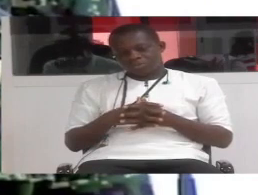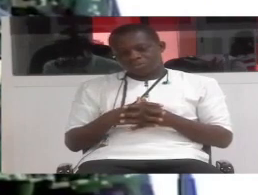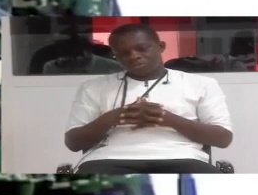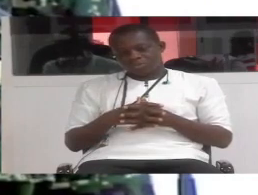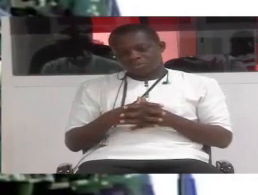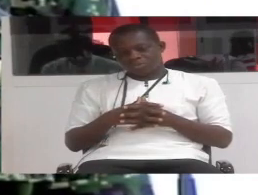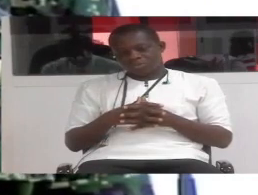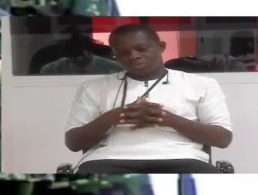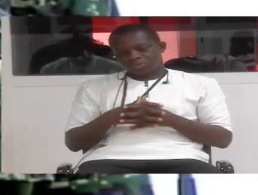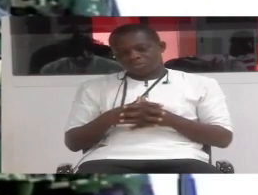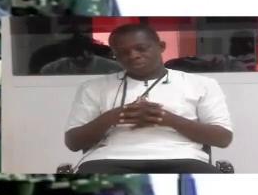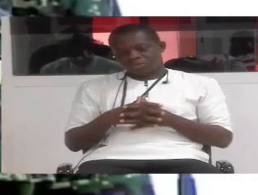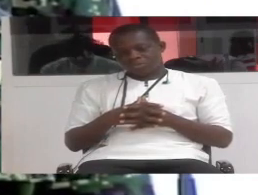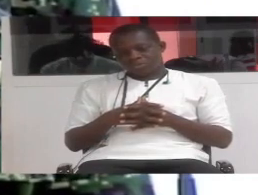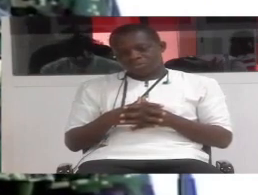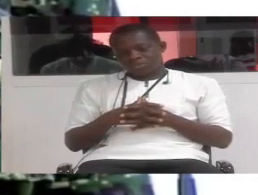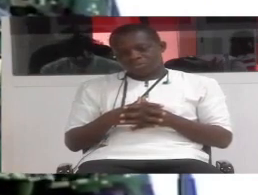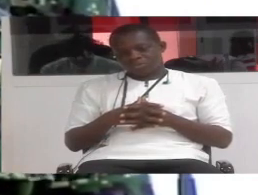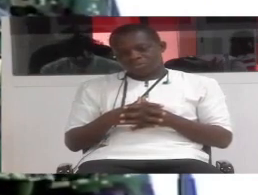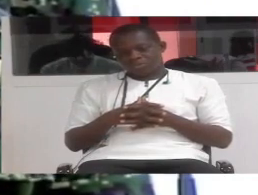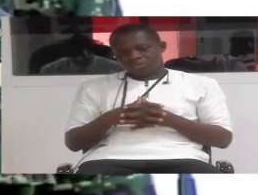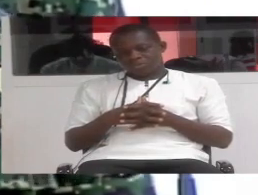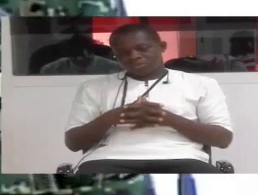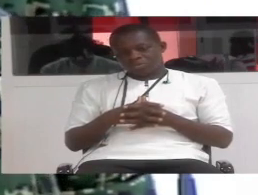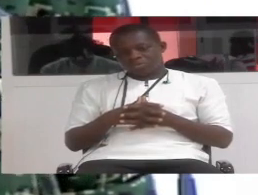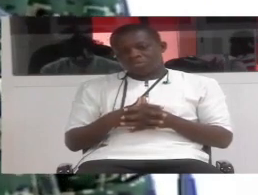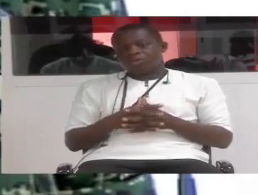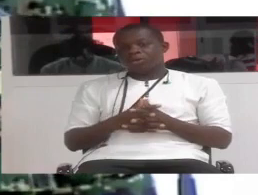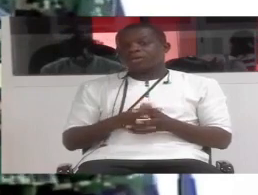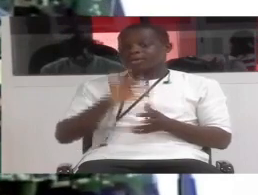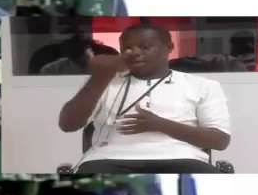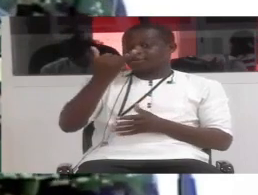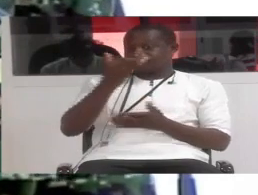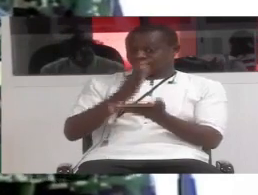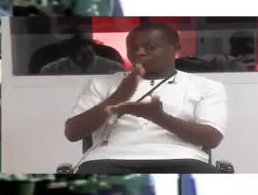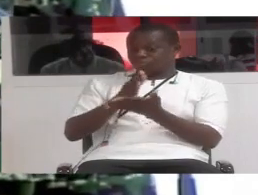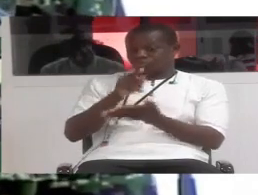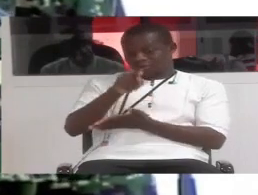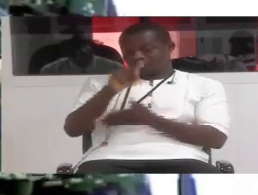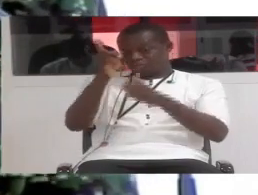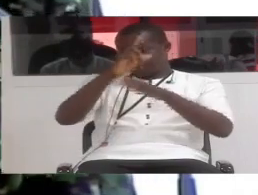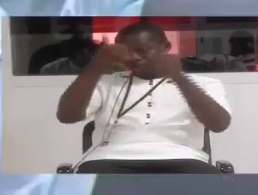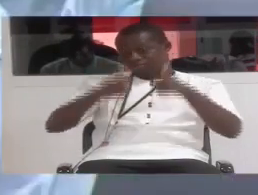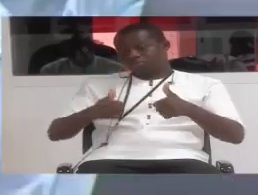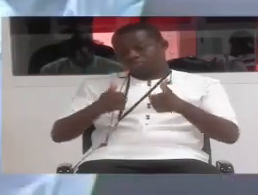nekkul lena lo xamne na ngeen nuba affaire bi nim deme moy degalol la. That's the truth. That's it.